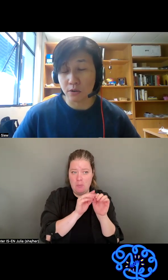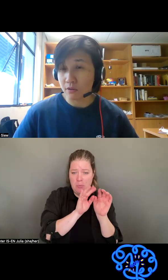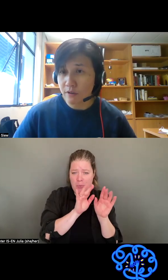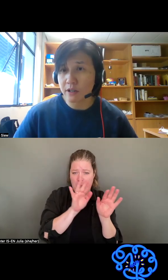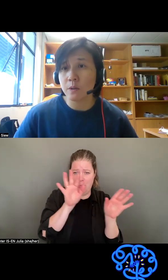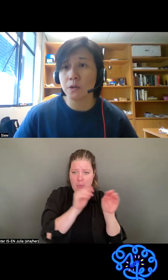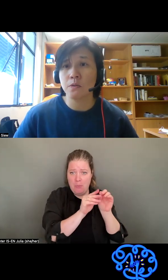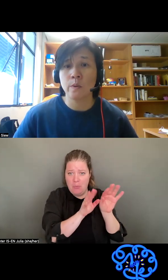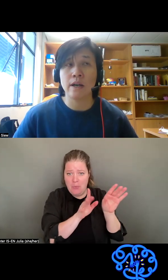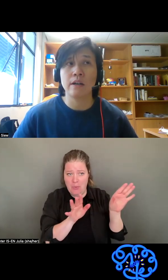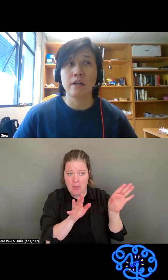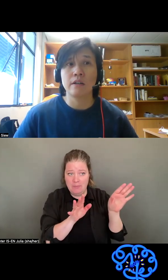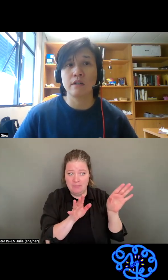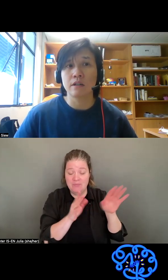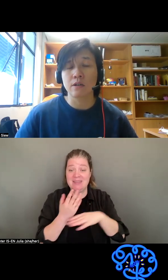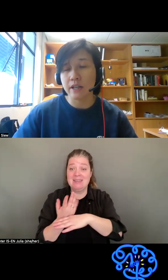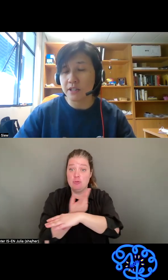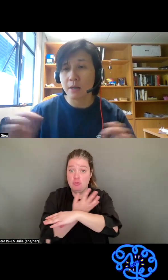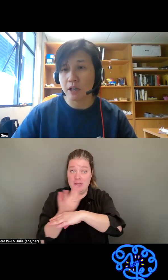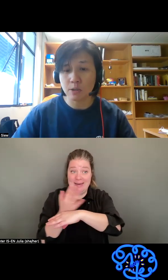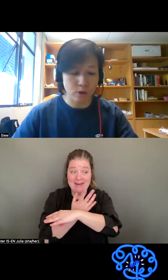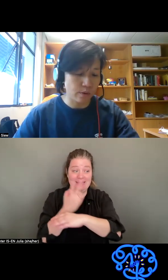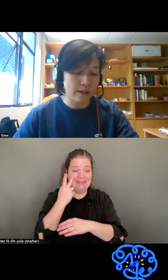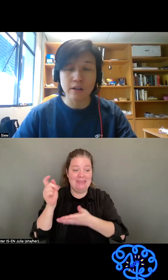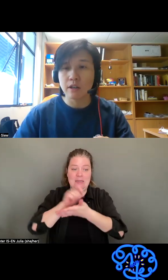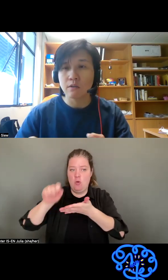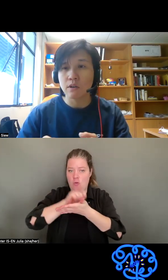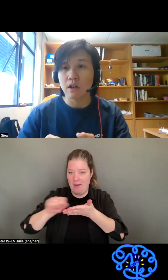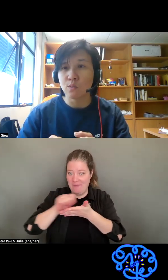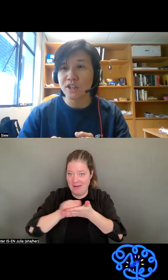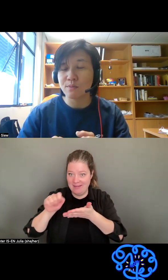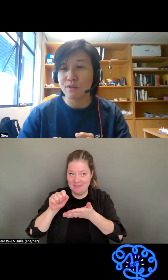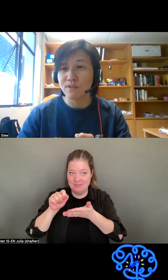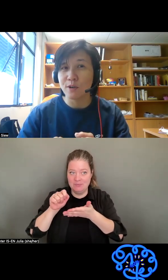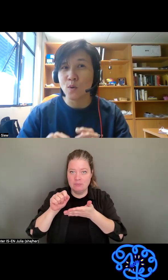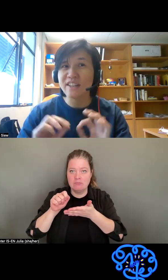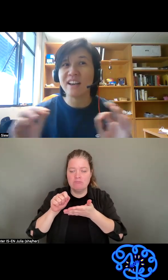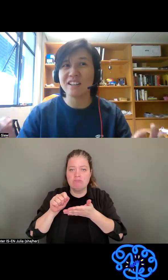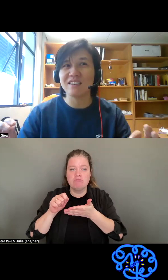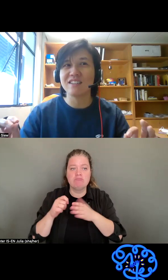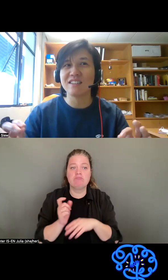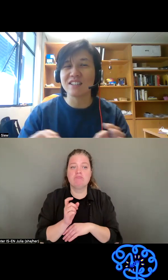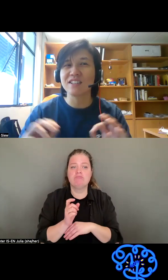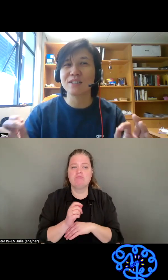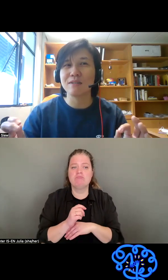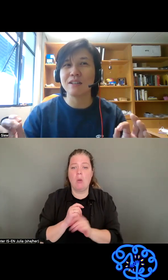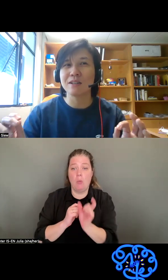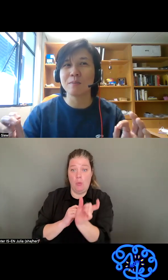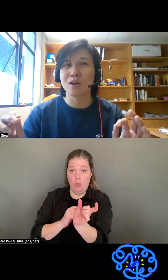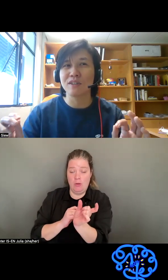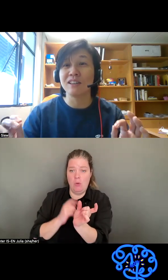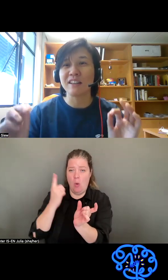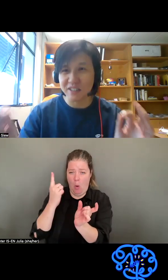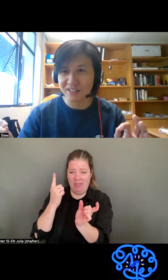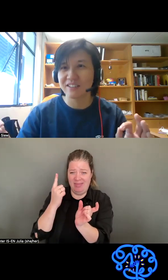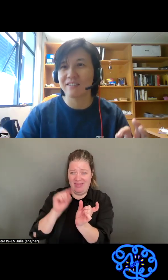a orthographic neighborhood where the connections are placed between words with one edit distance in terms